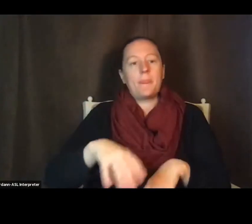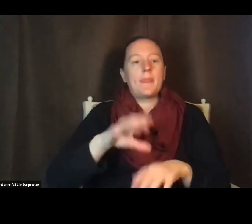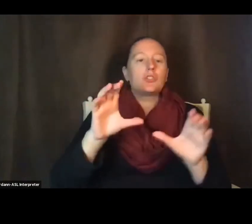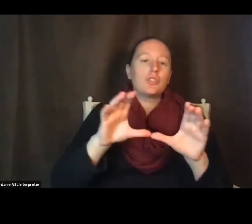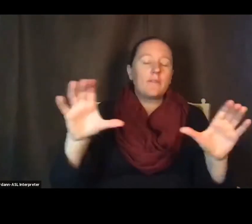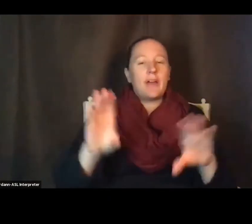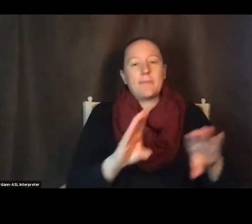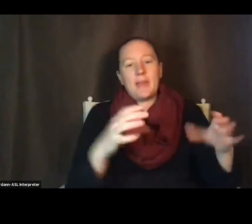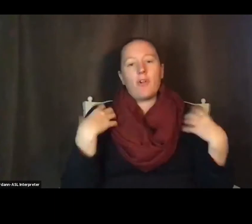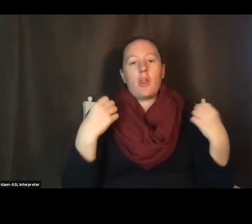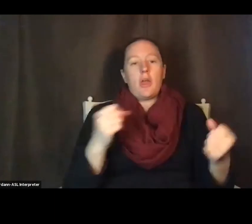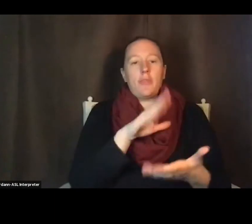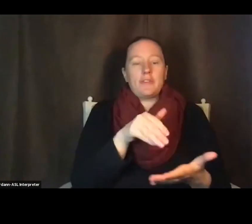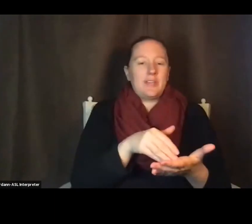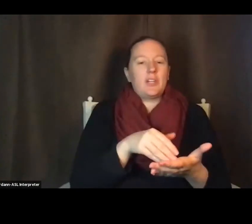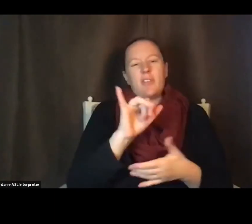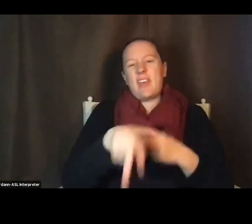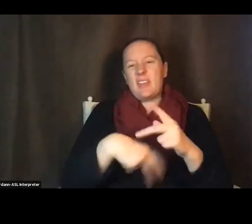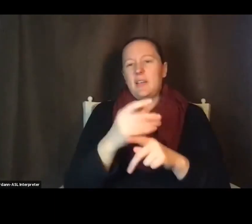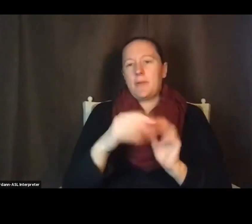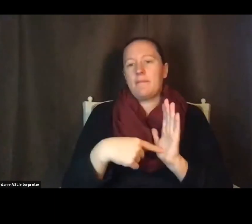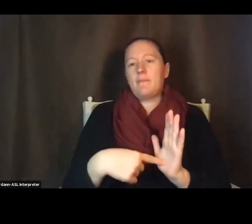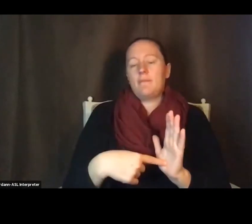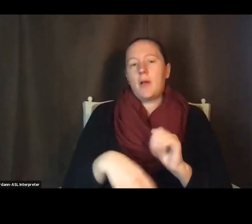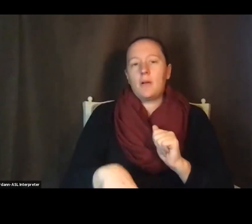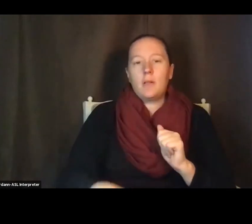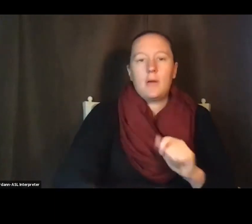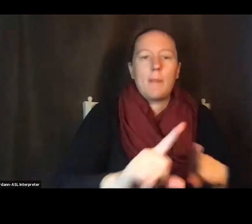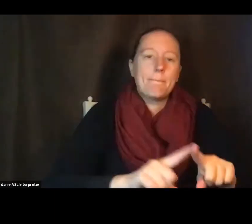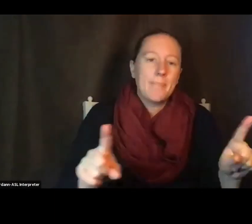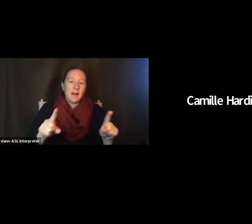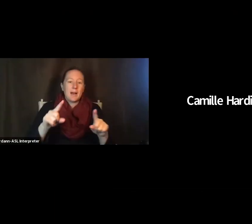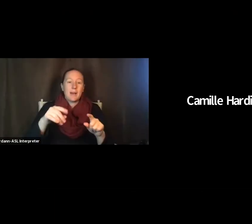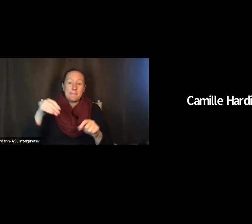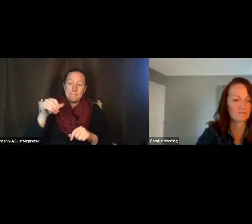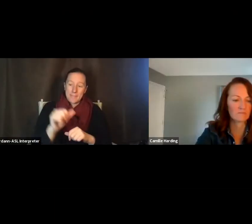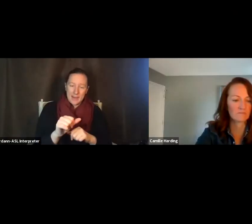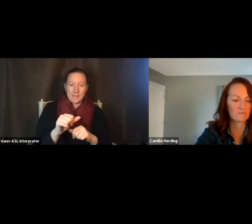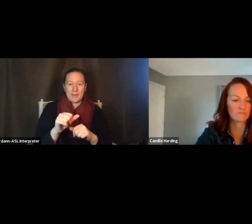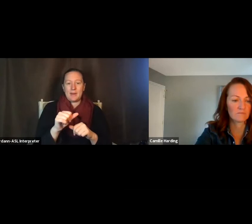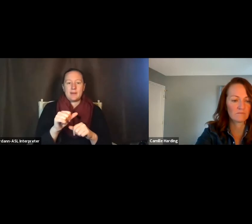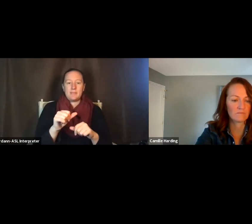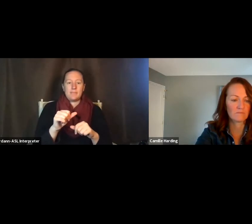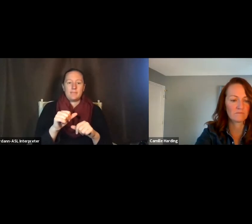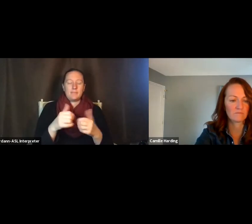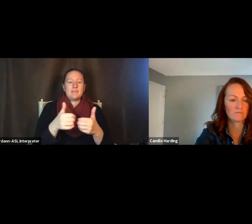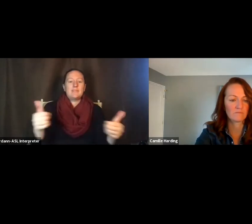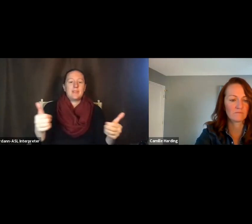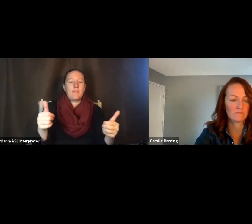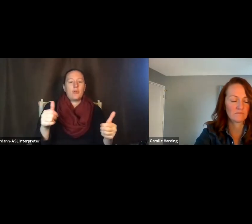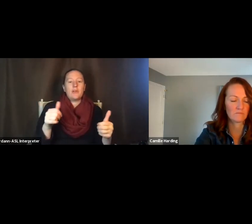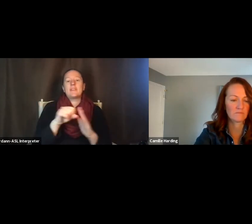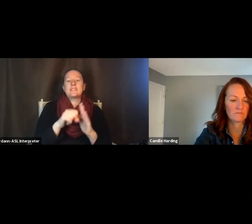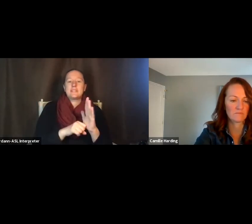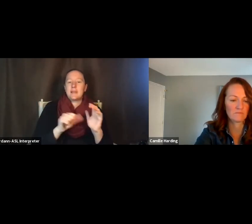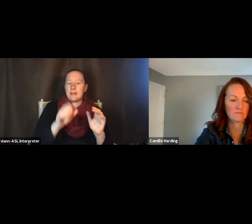as a model like that, but we tried to leave the payment structure out of it so that the state could be creative in thinking about how